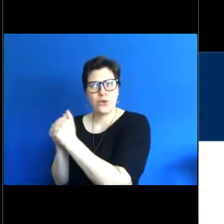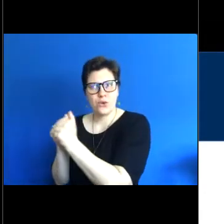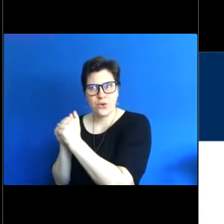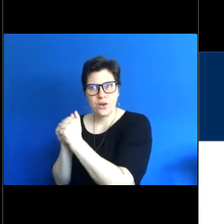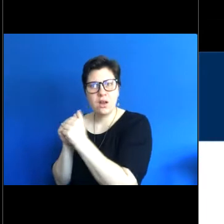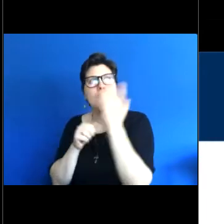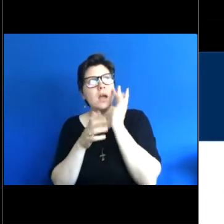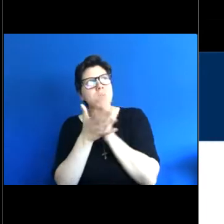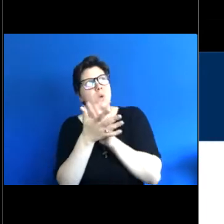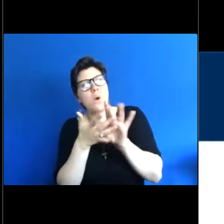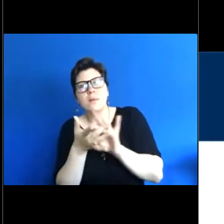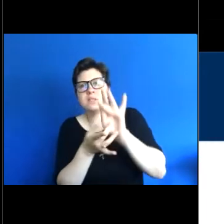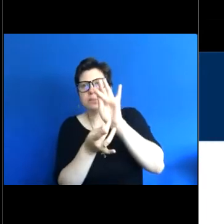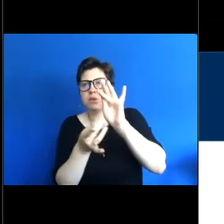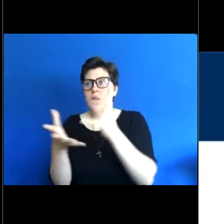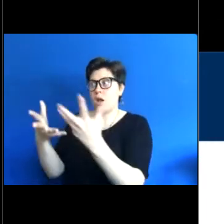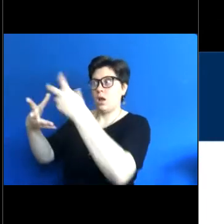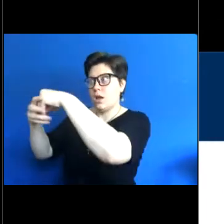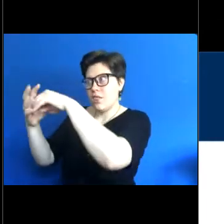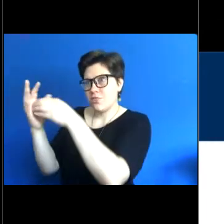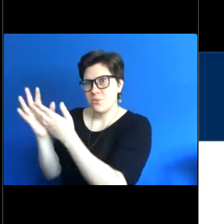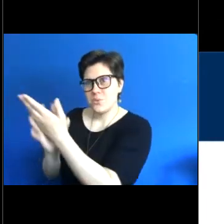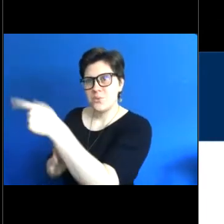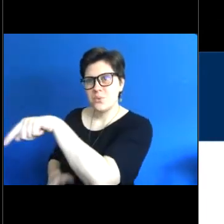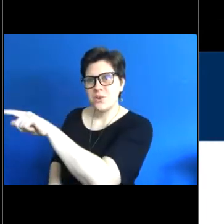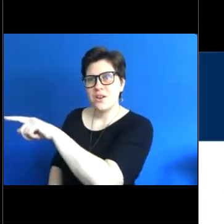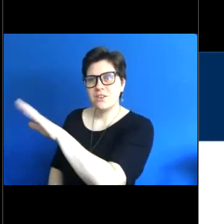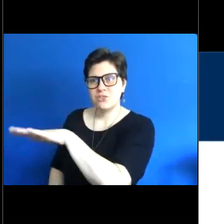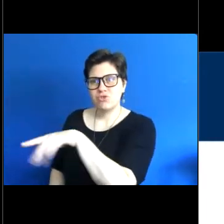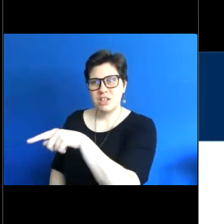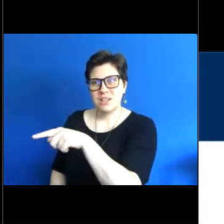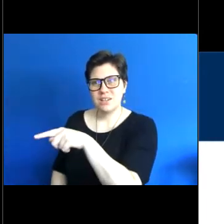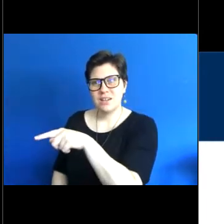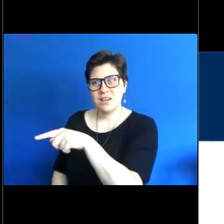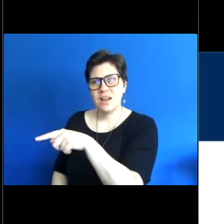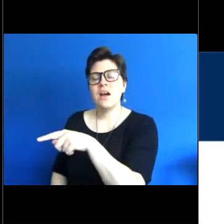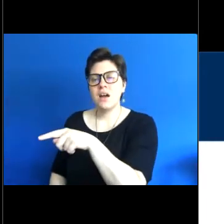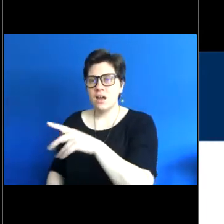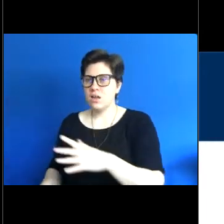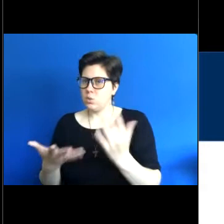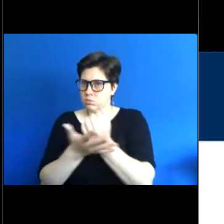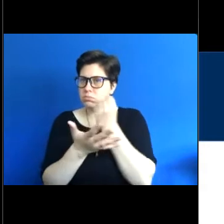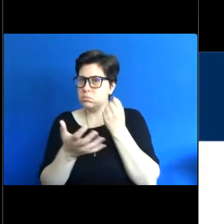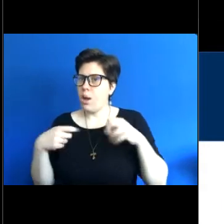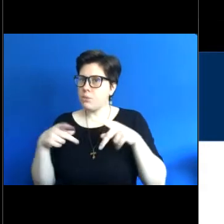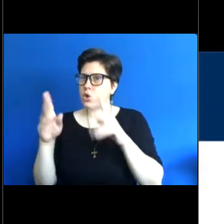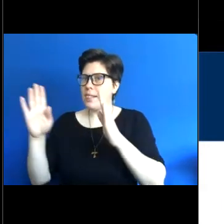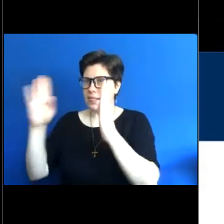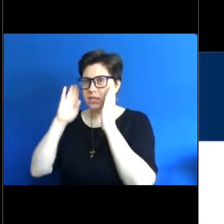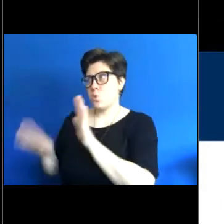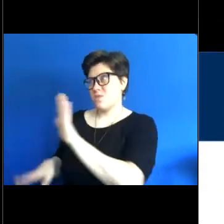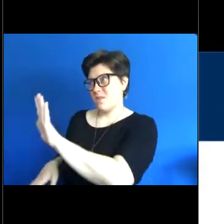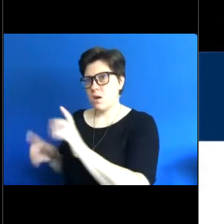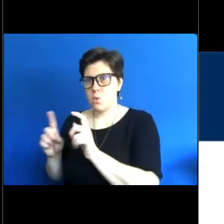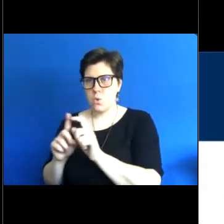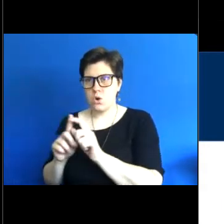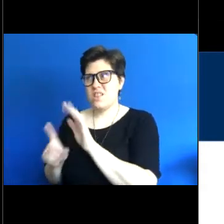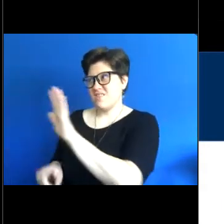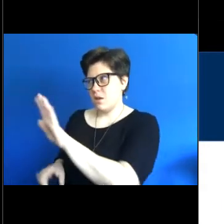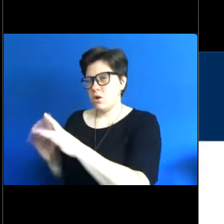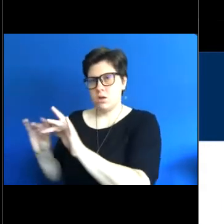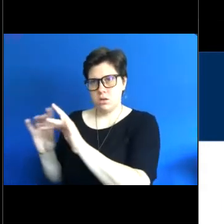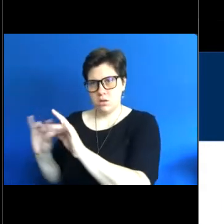work and speaking in and through our children as well. And so to take the opportunity to really listen to their words, really listen to what they have